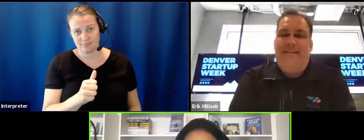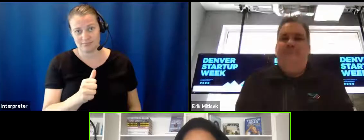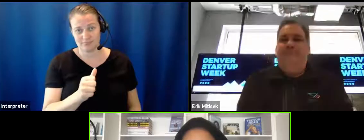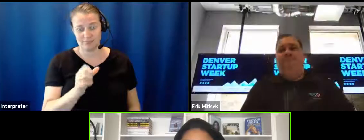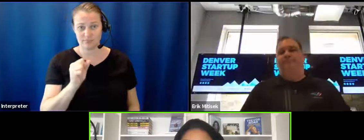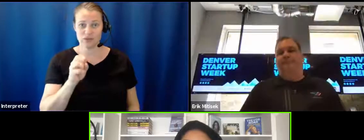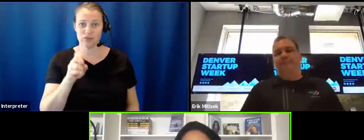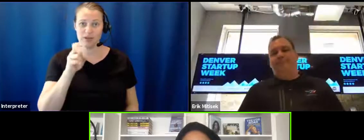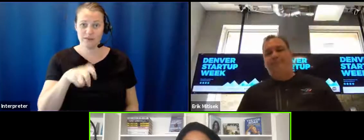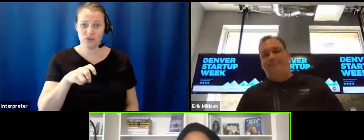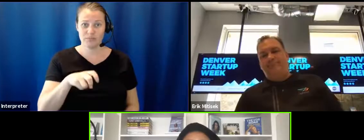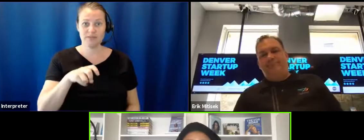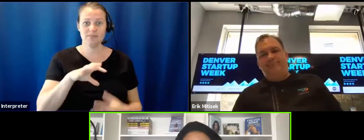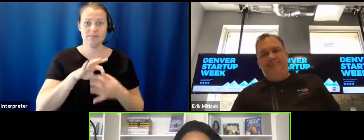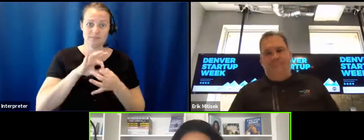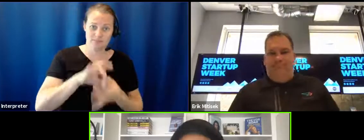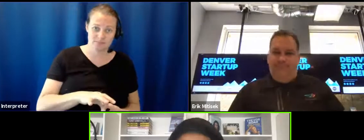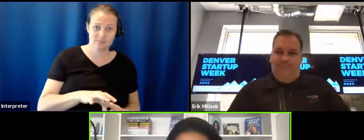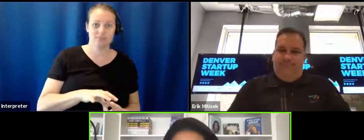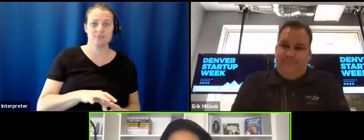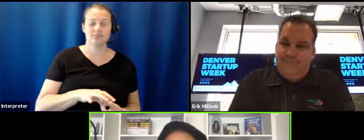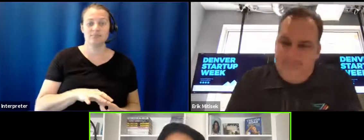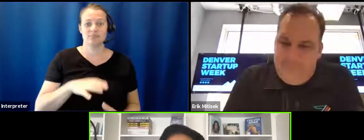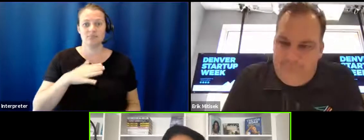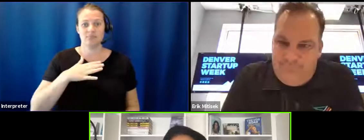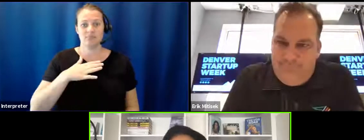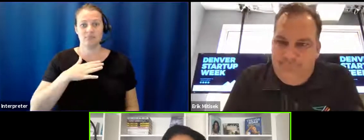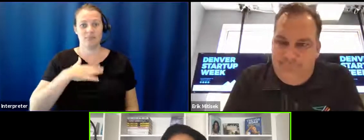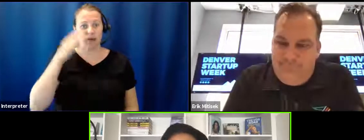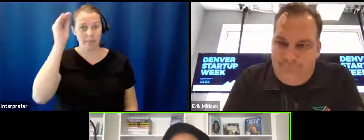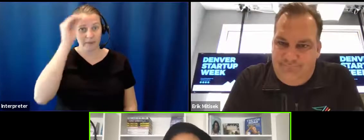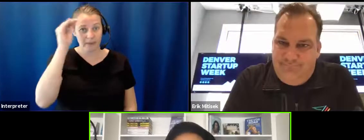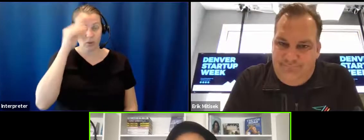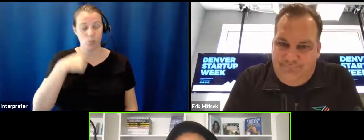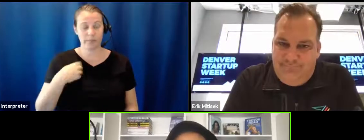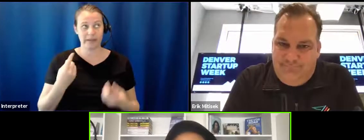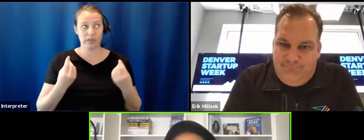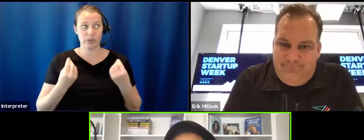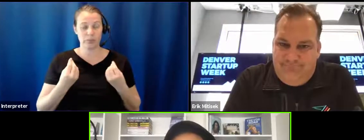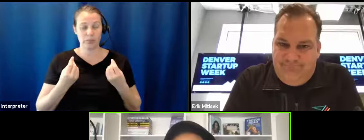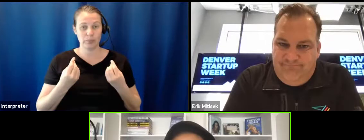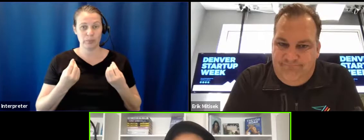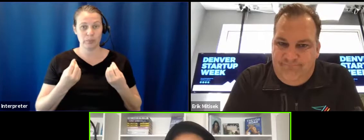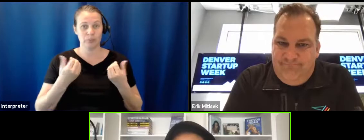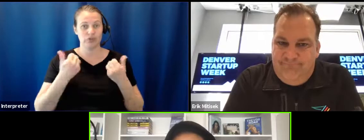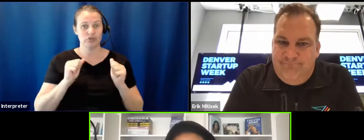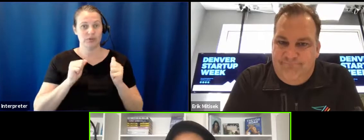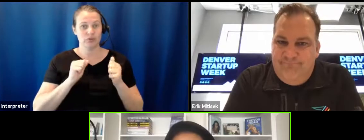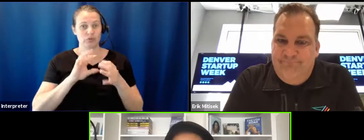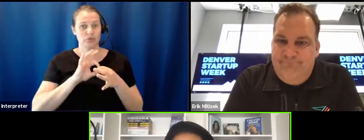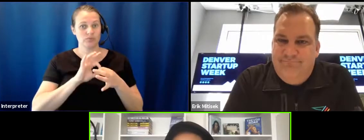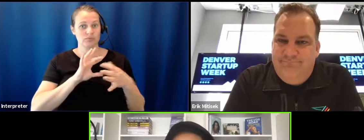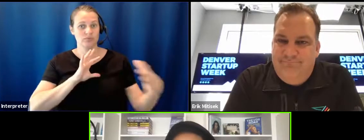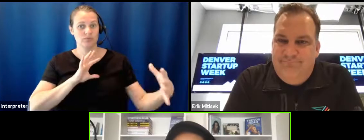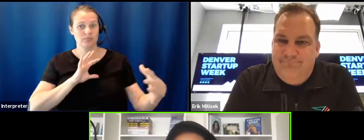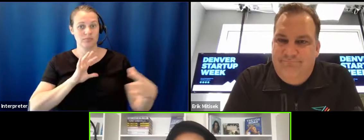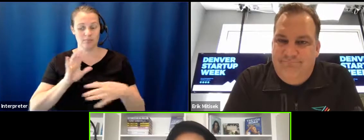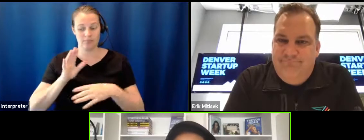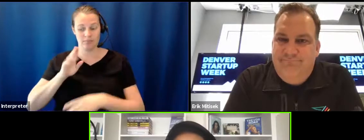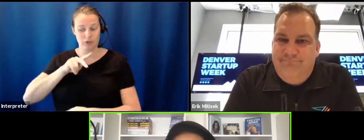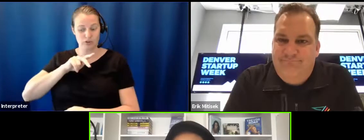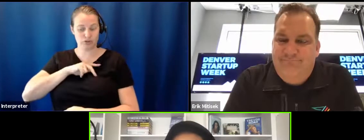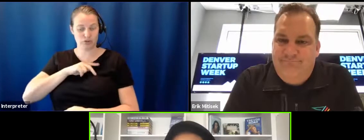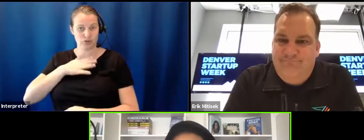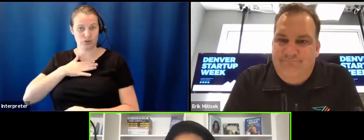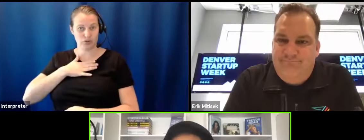in my opinion, with what you're doing and, you know, kind of try to separate business from personal in that way. And, you know,